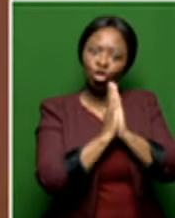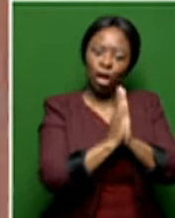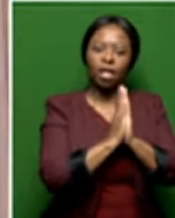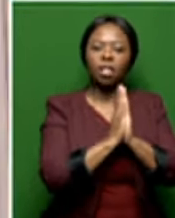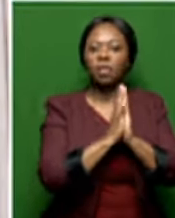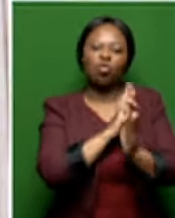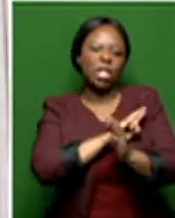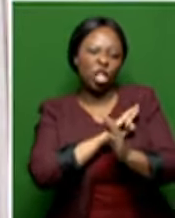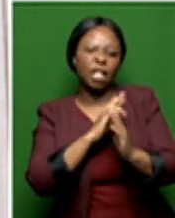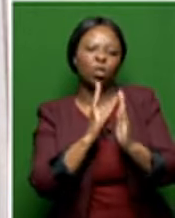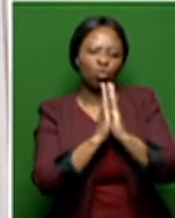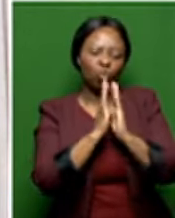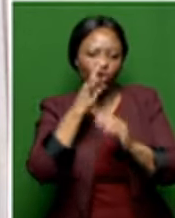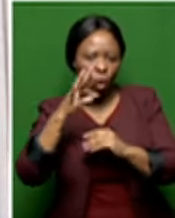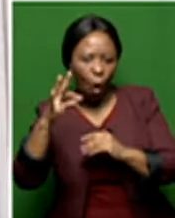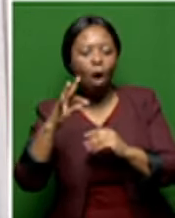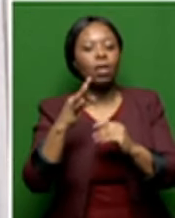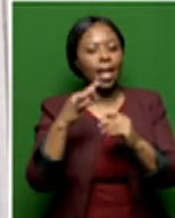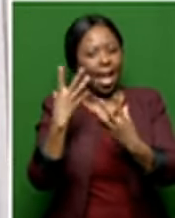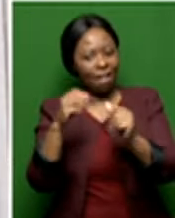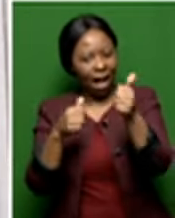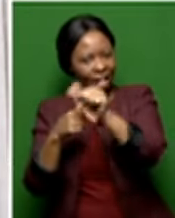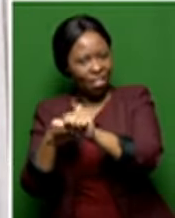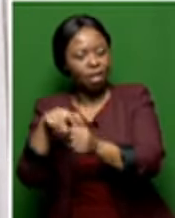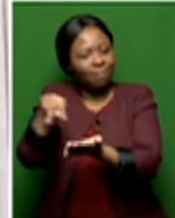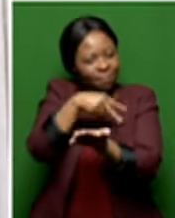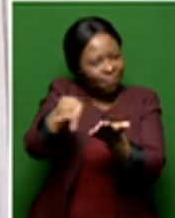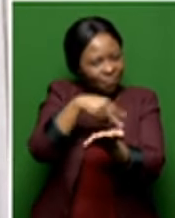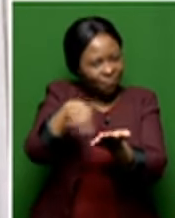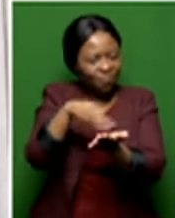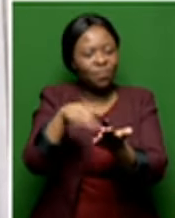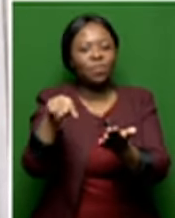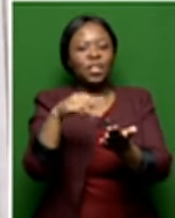religious songs, a few of those. You're going to find dance tracks, as we did